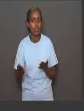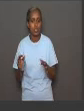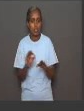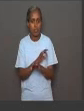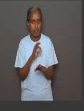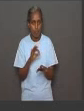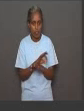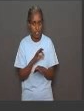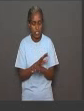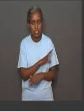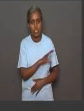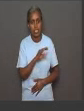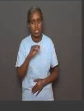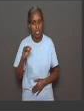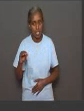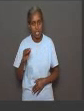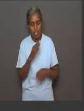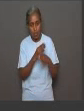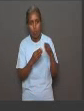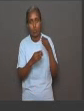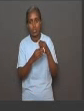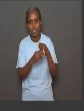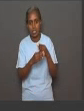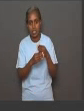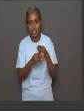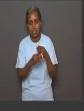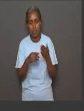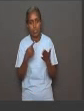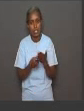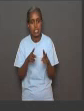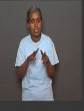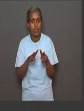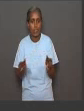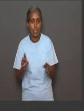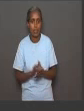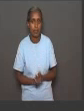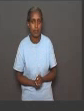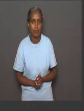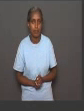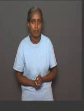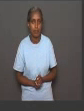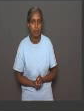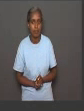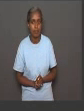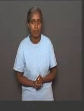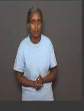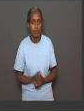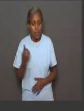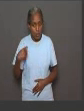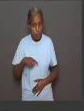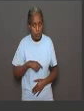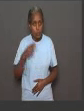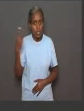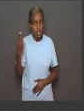function and the constraints of these variables. We can